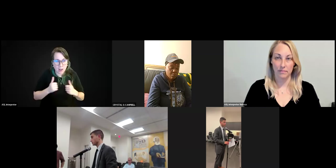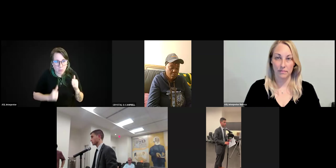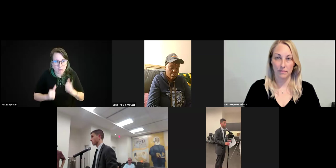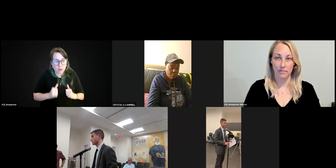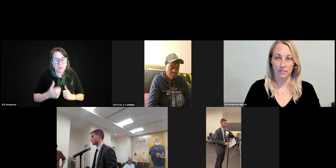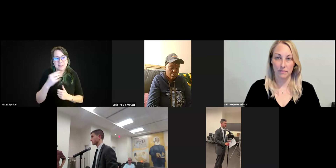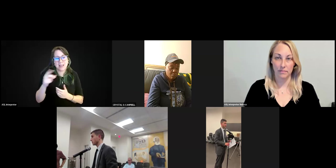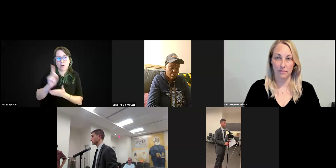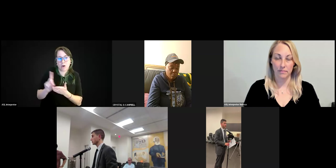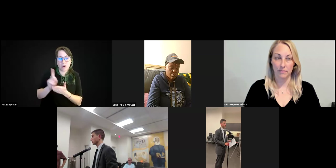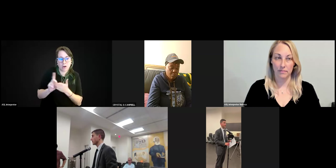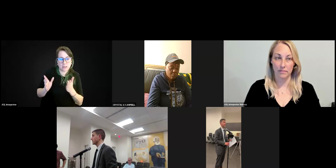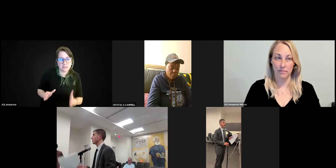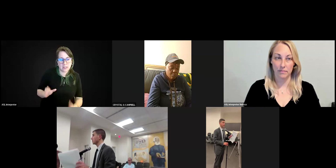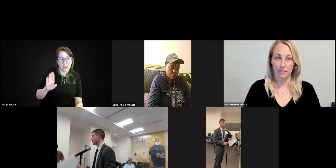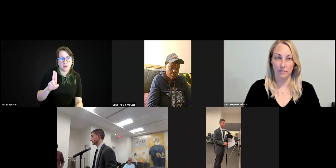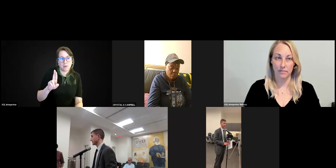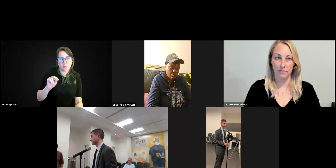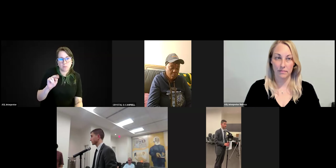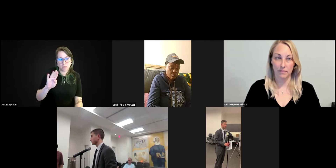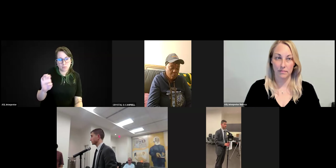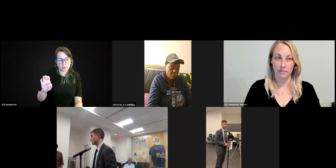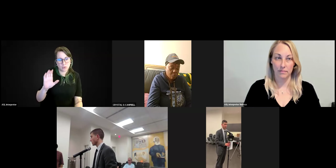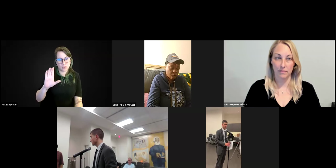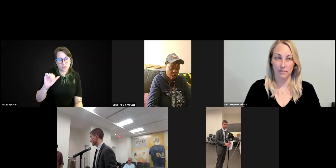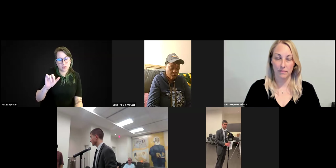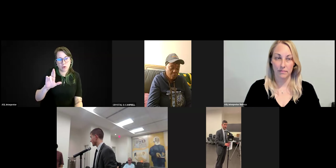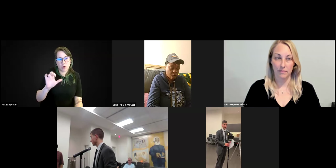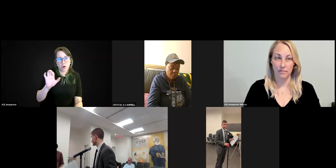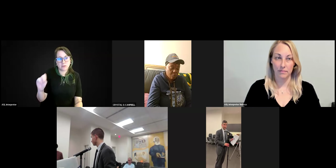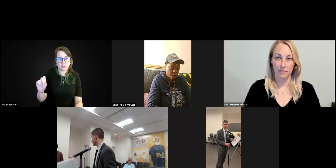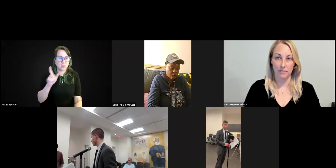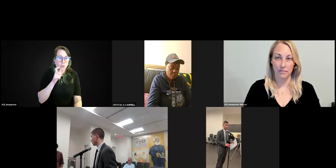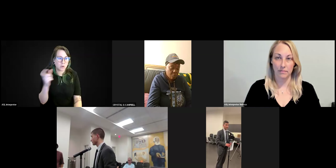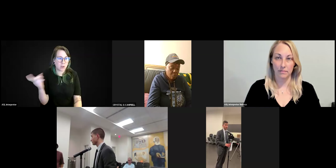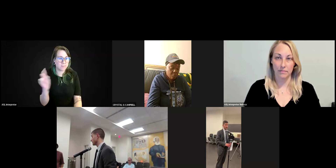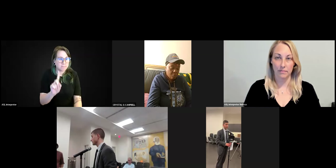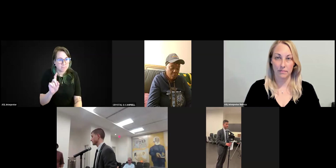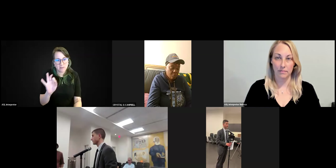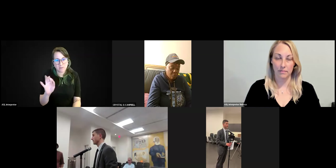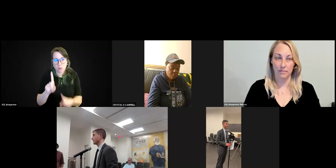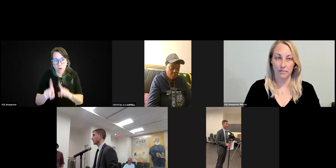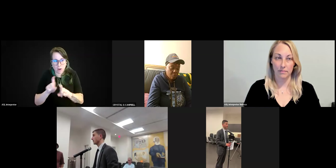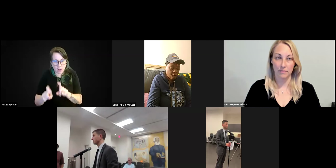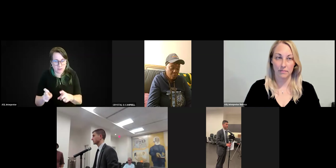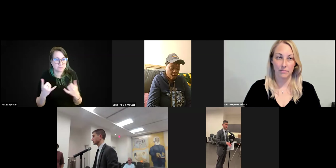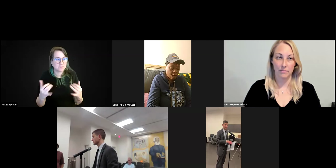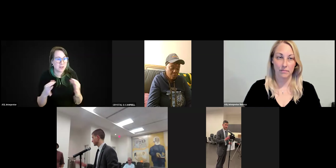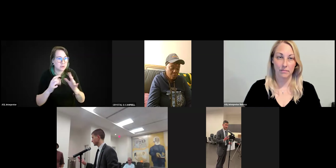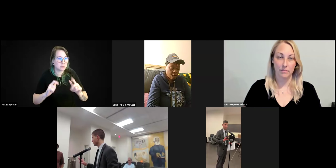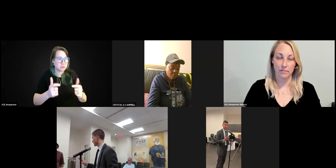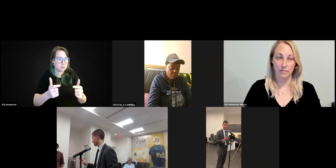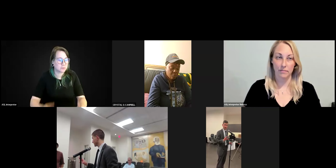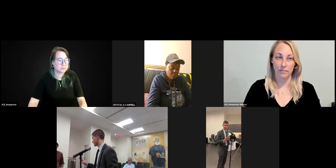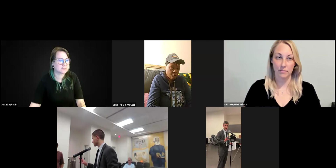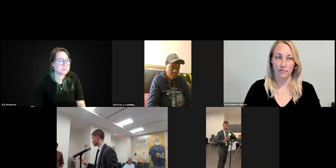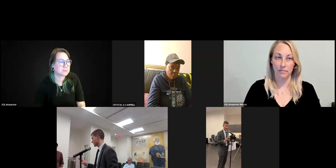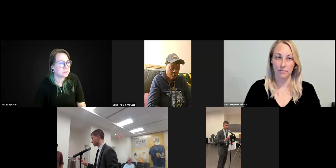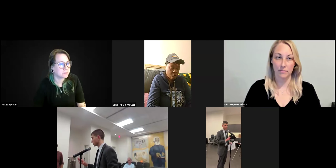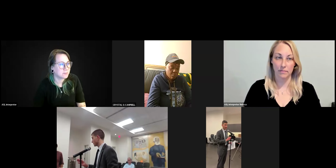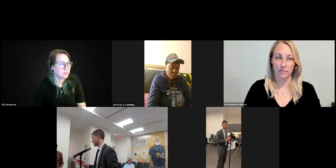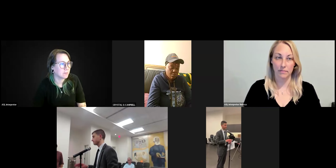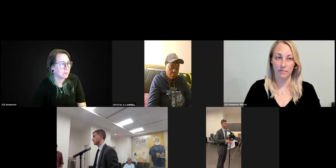architect, Bruce Carlson, is also on and can come in as a panelist if we want to walk through anything. But just to be clear, nothing else